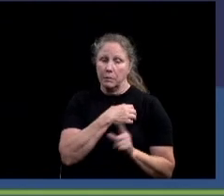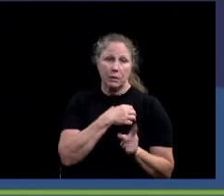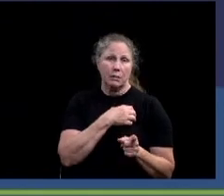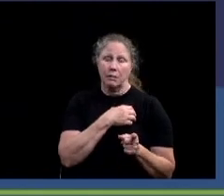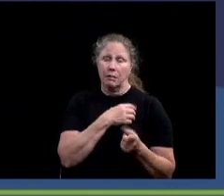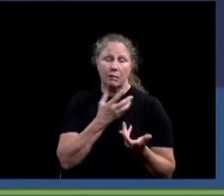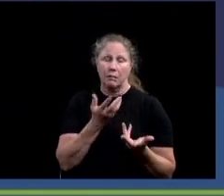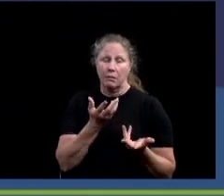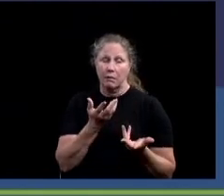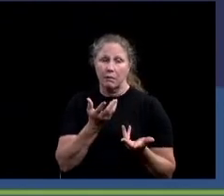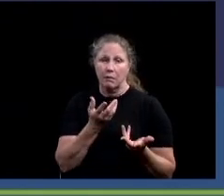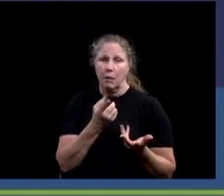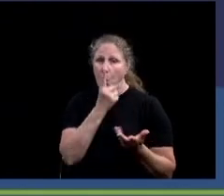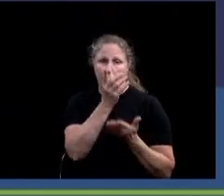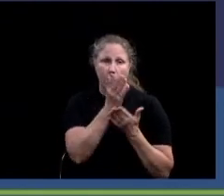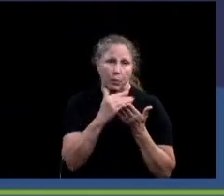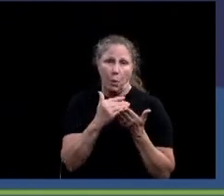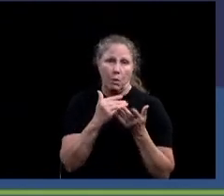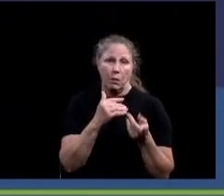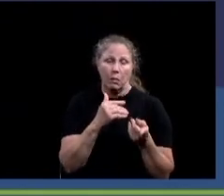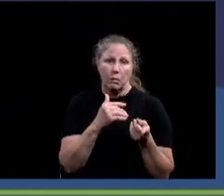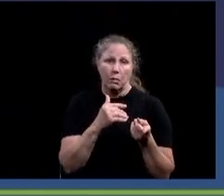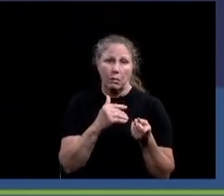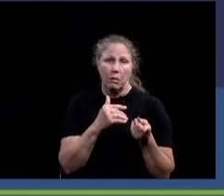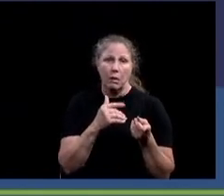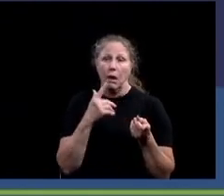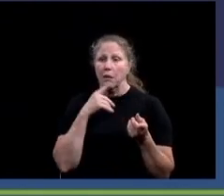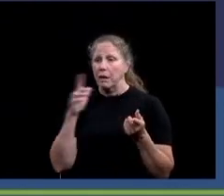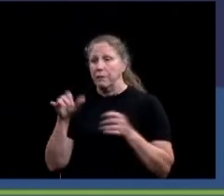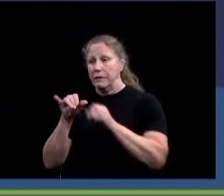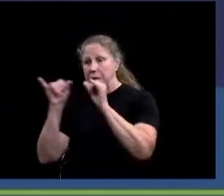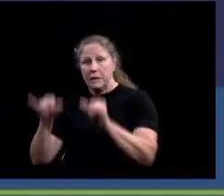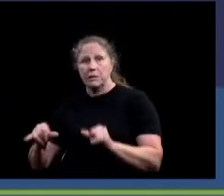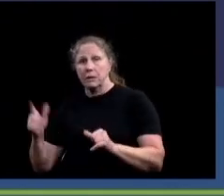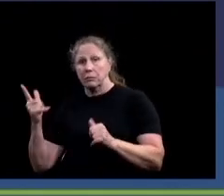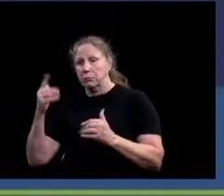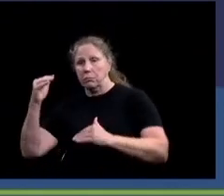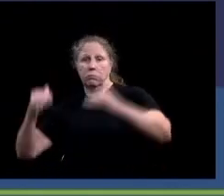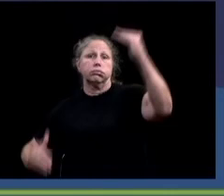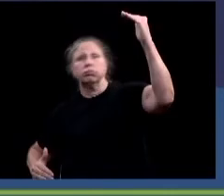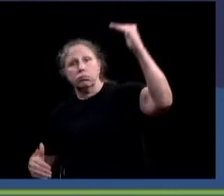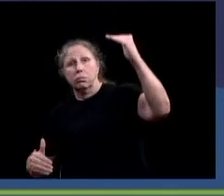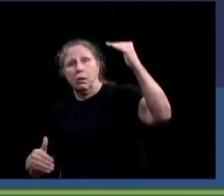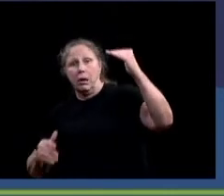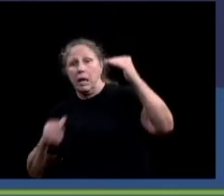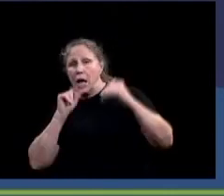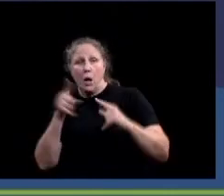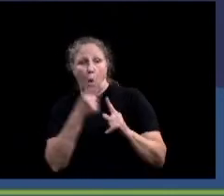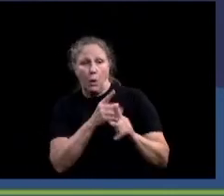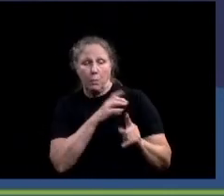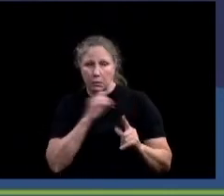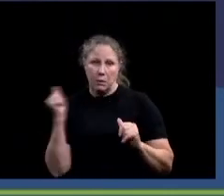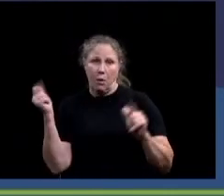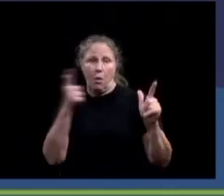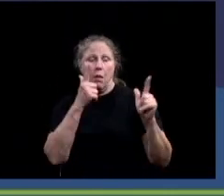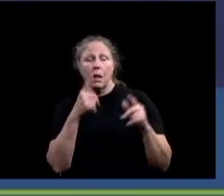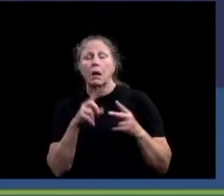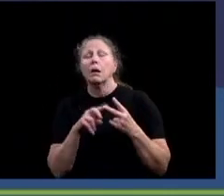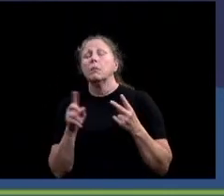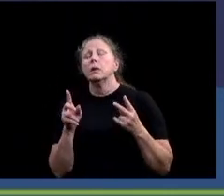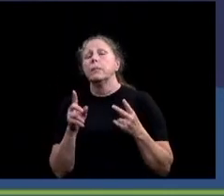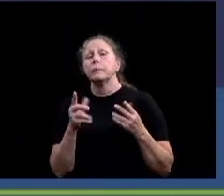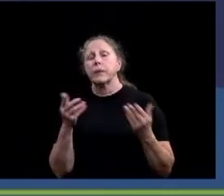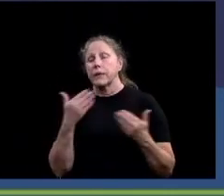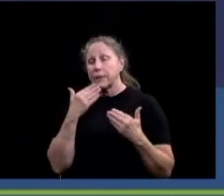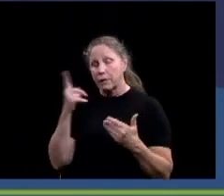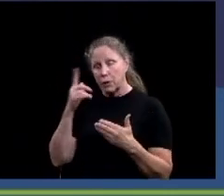inequality in our systemic institutions. But here, thanks to your leadership and thanks to the leaders that came